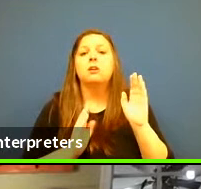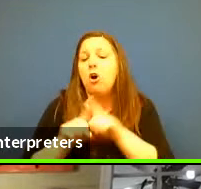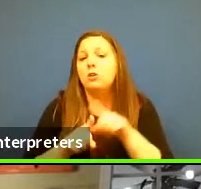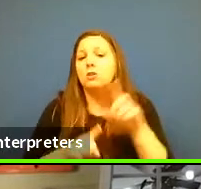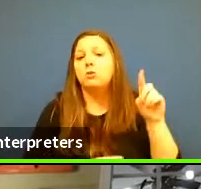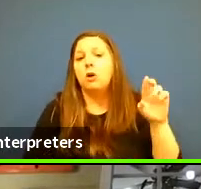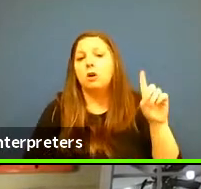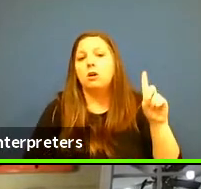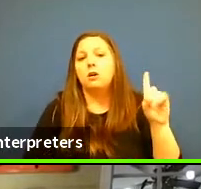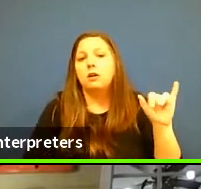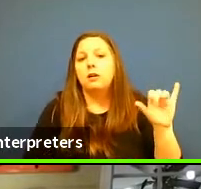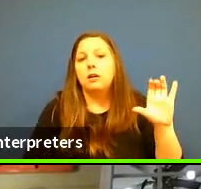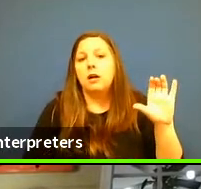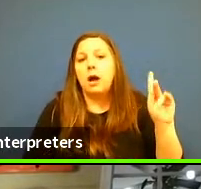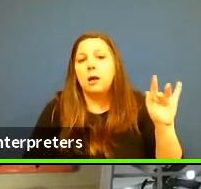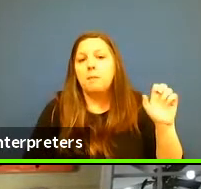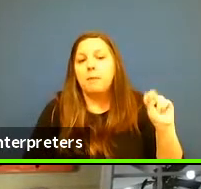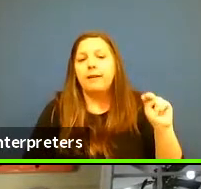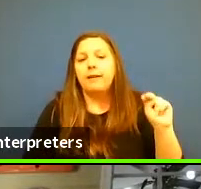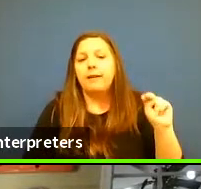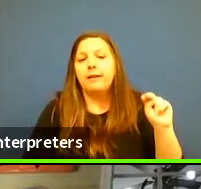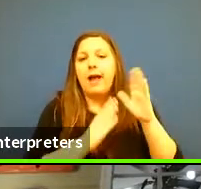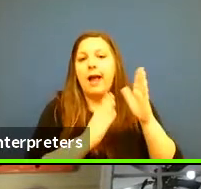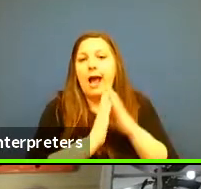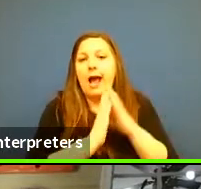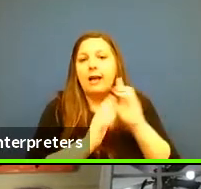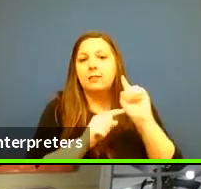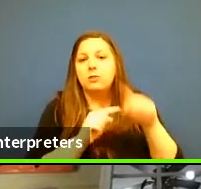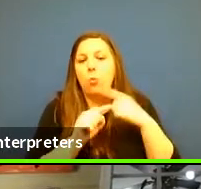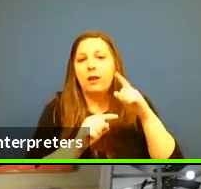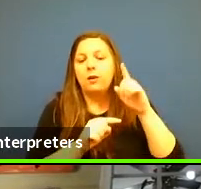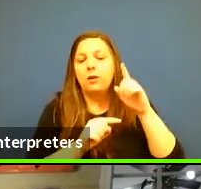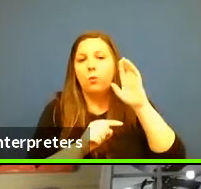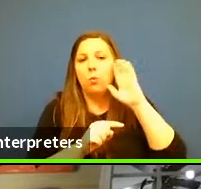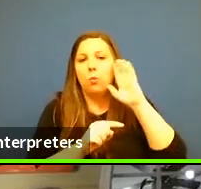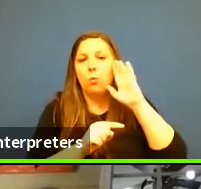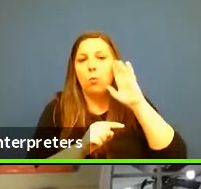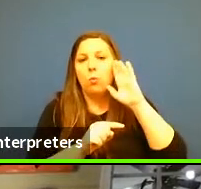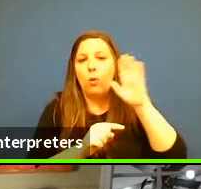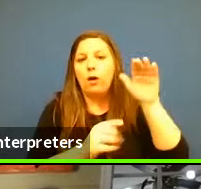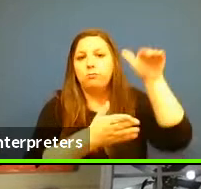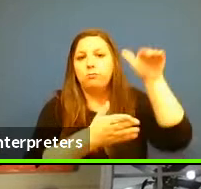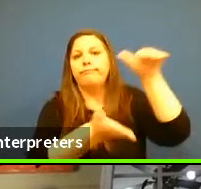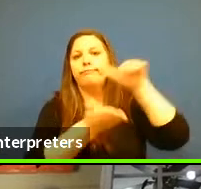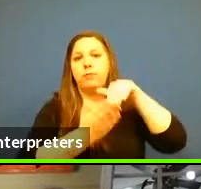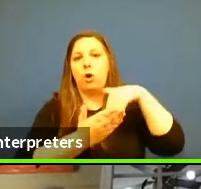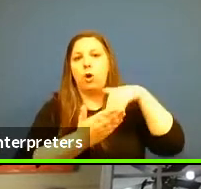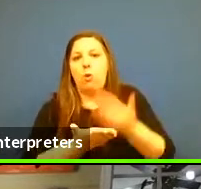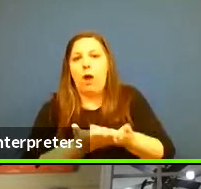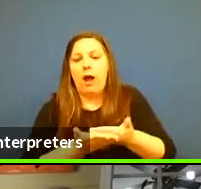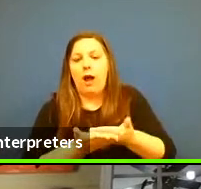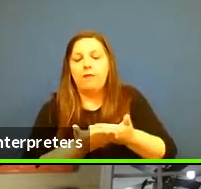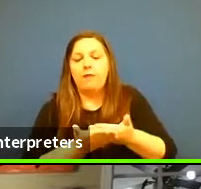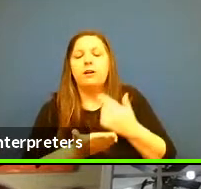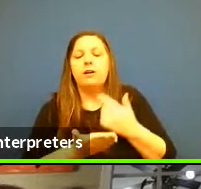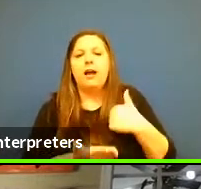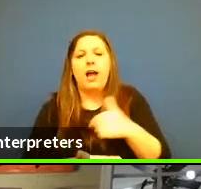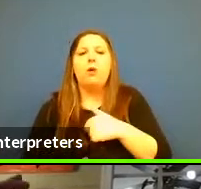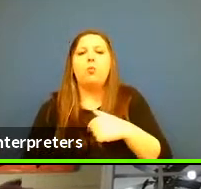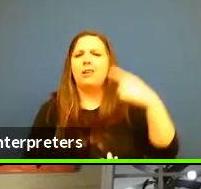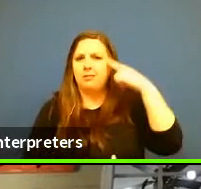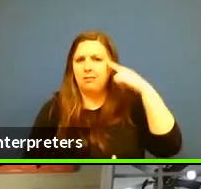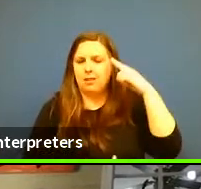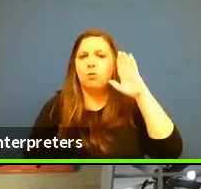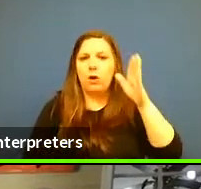the when will they be in. We anticipate delivery of those dividers next week, early next week. So we should